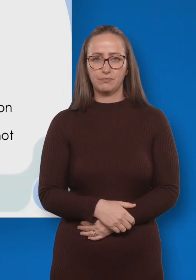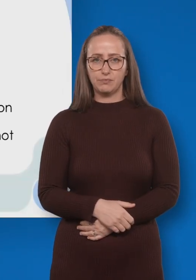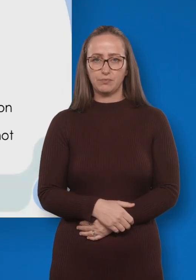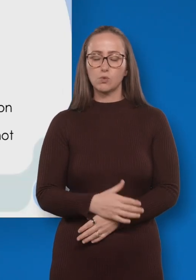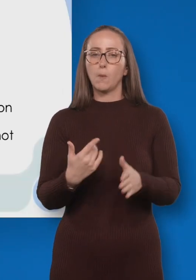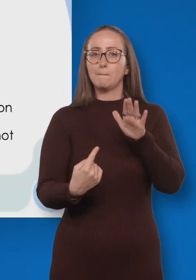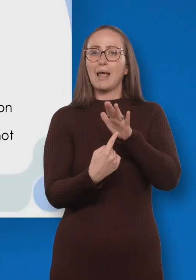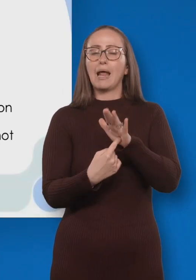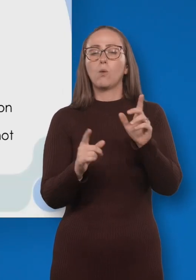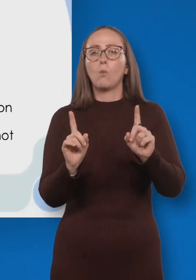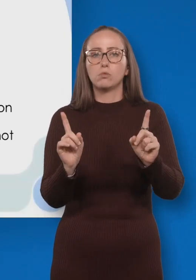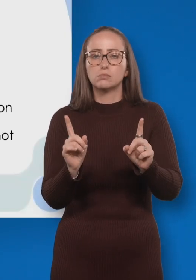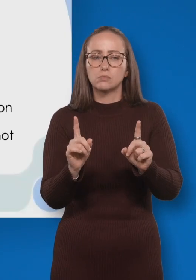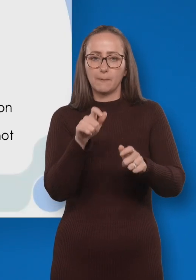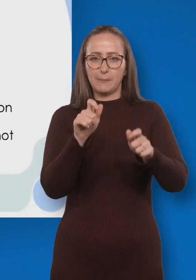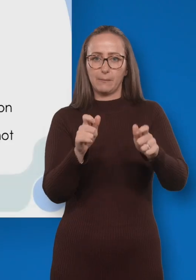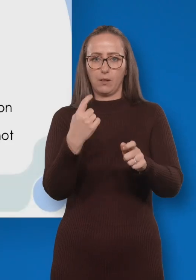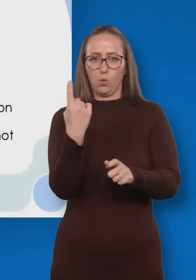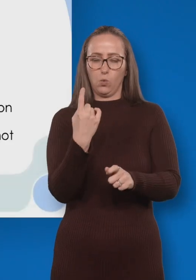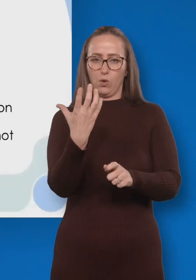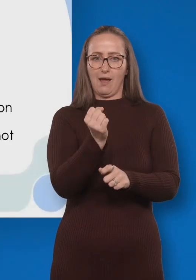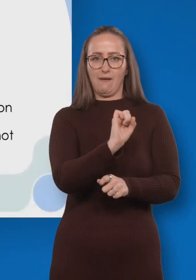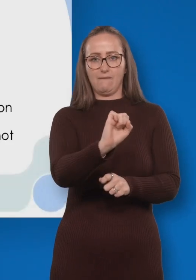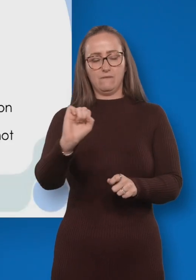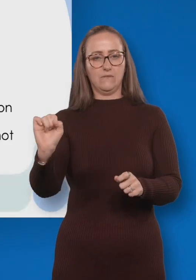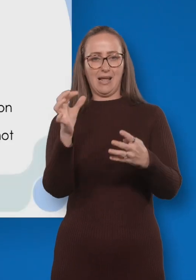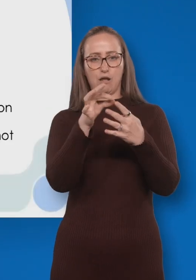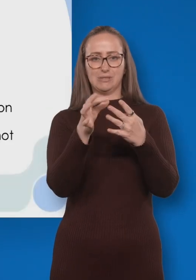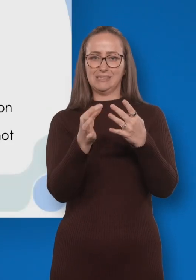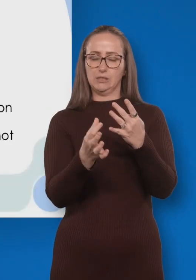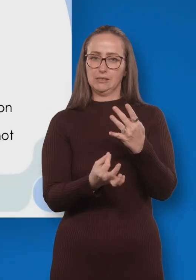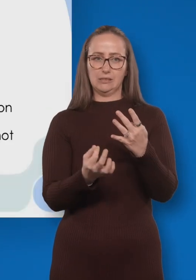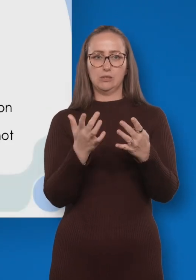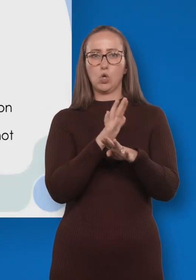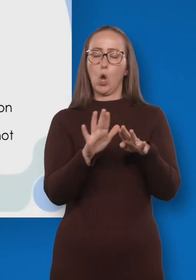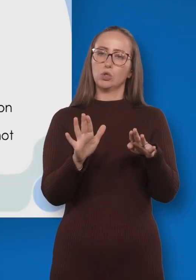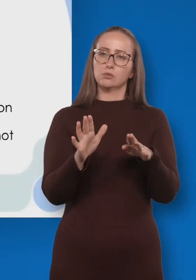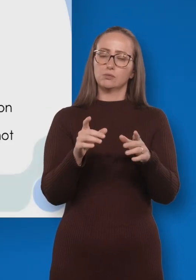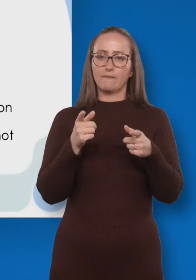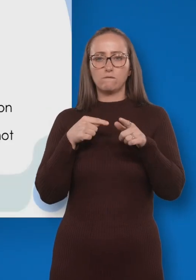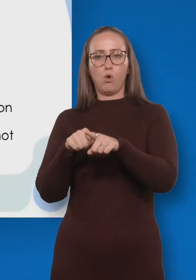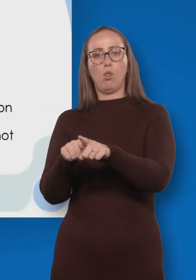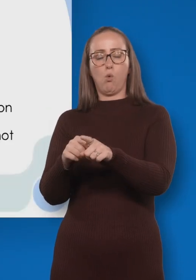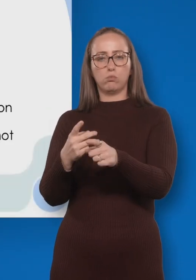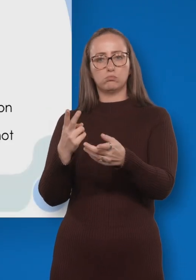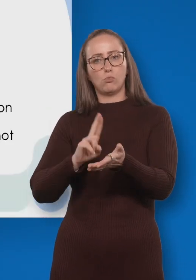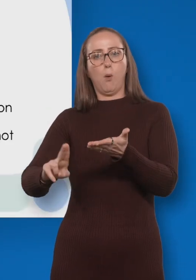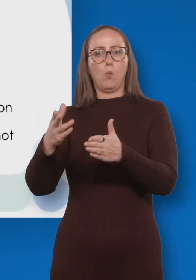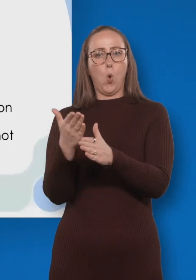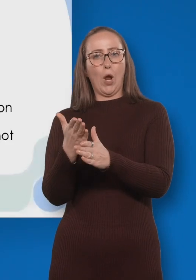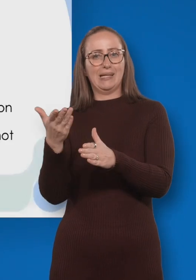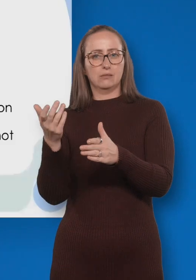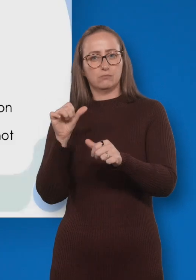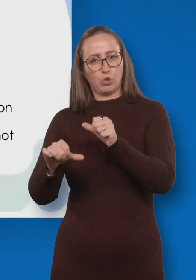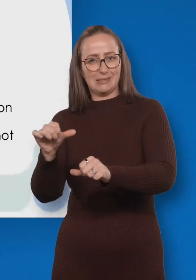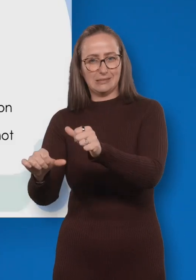here is that people who identify with EDI characteristics might not adhere to sort of normative working practices. When we think about